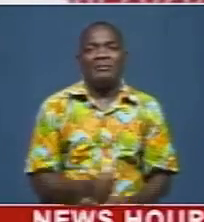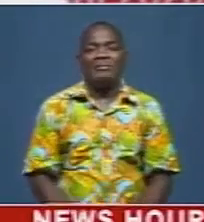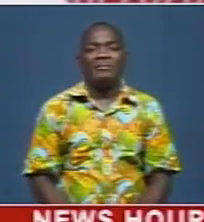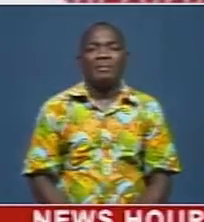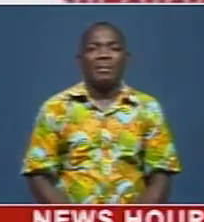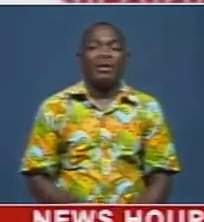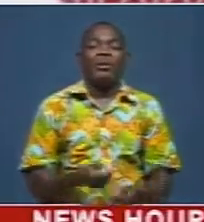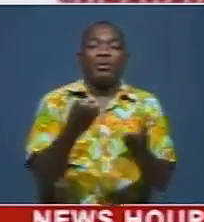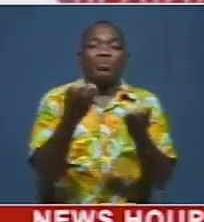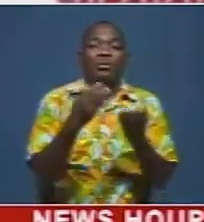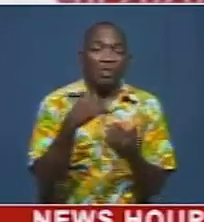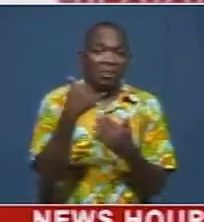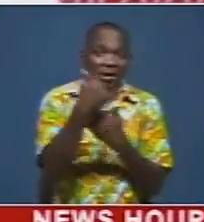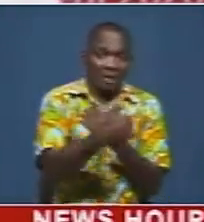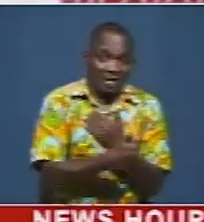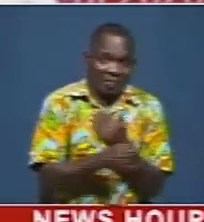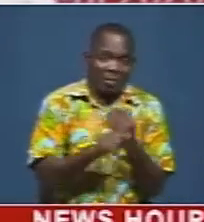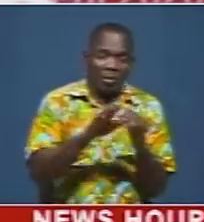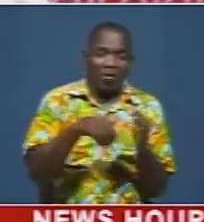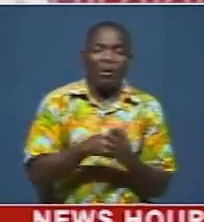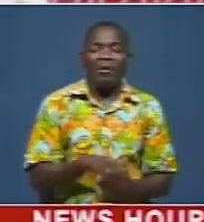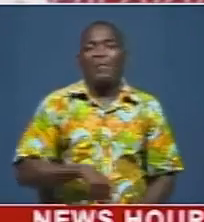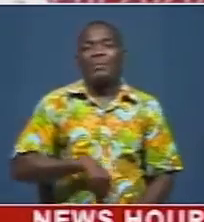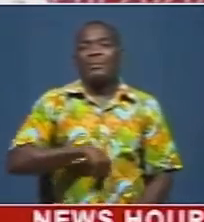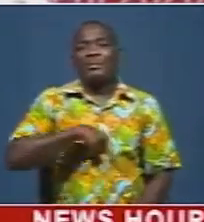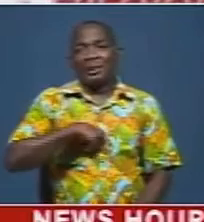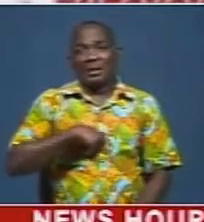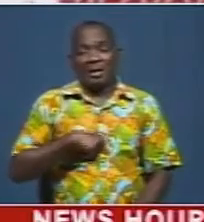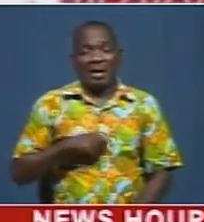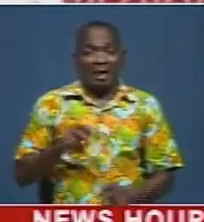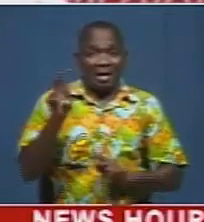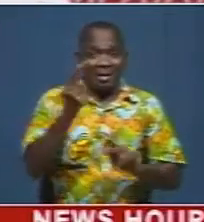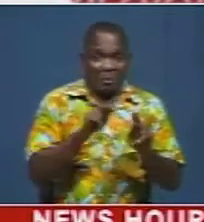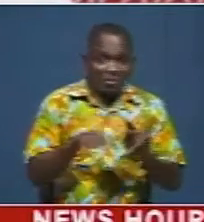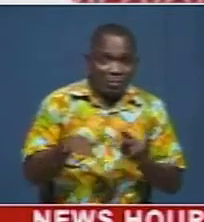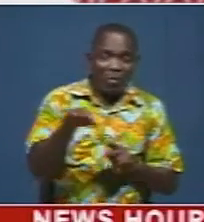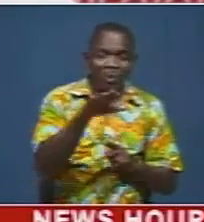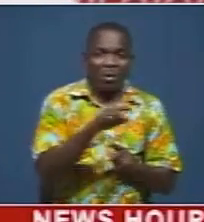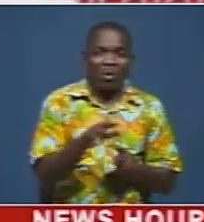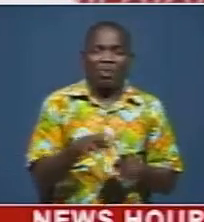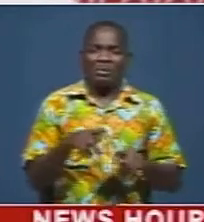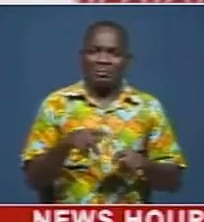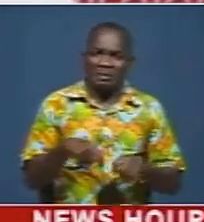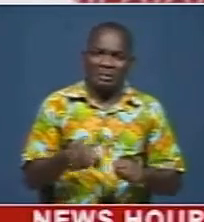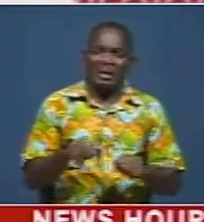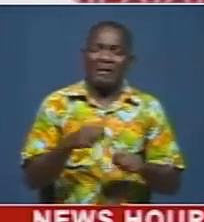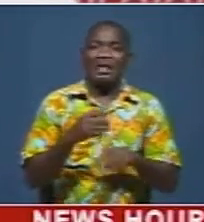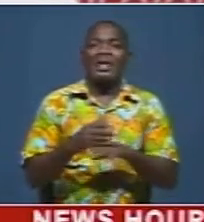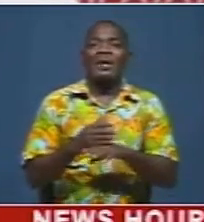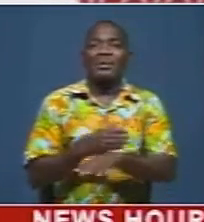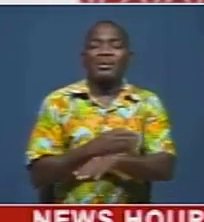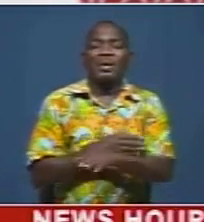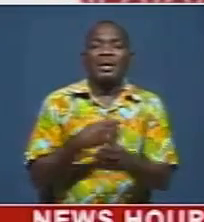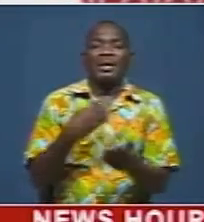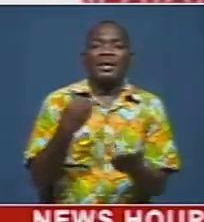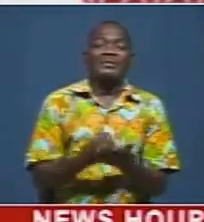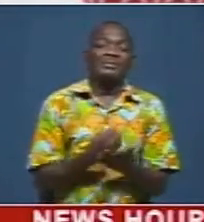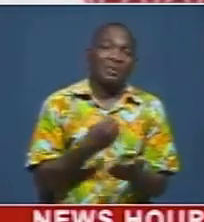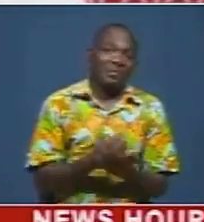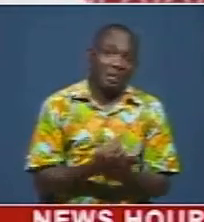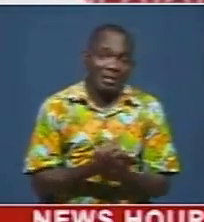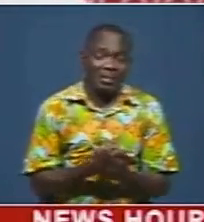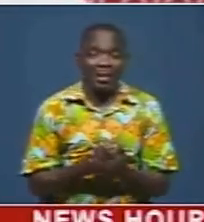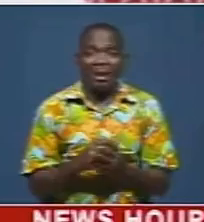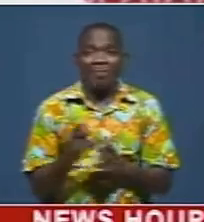We want a country which we will be proud of, where people are thriving and the economy is booming, where